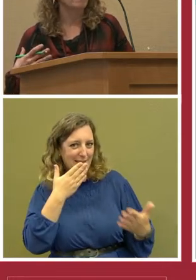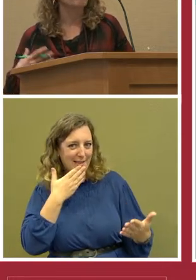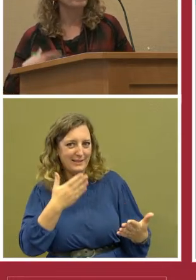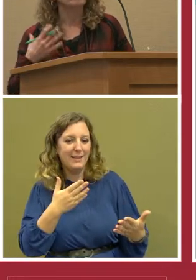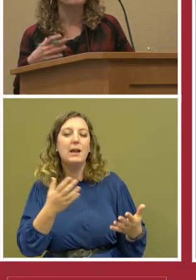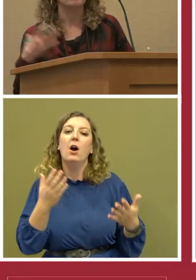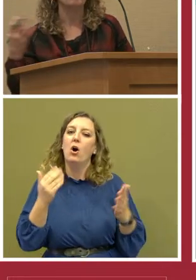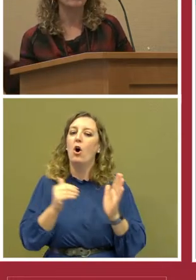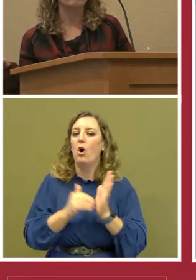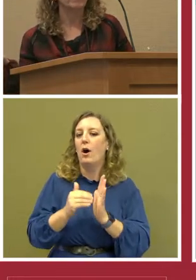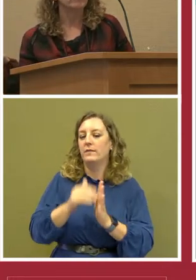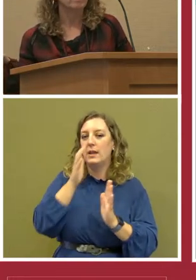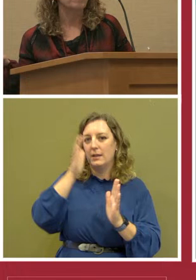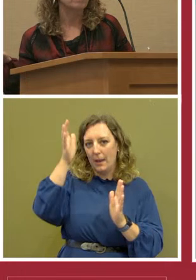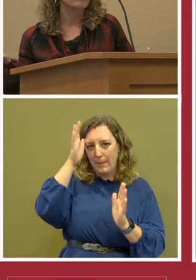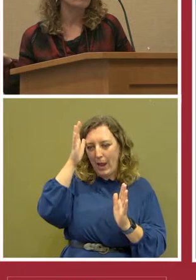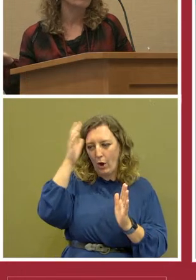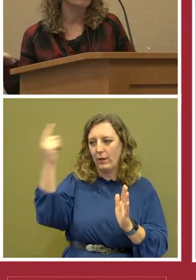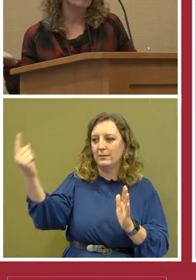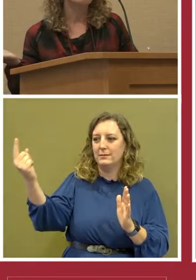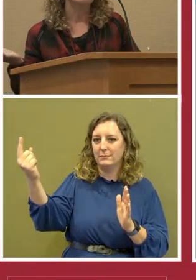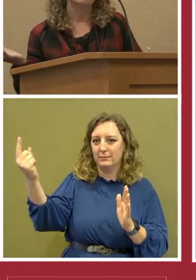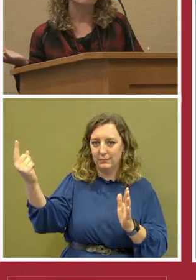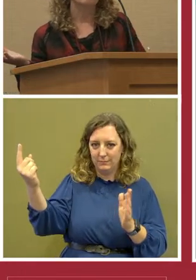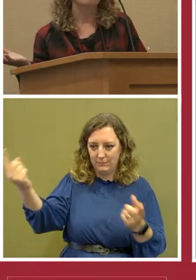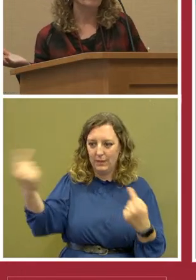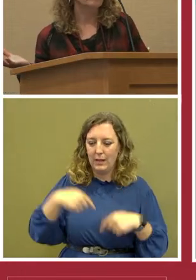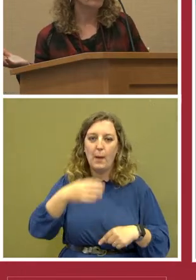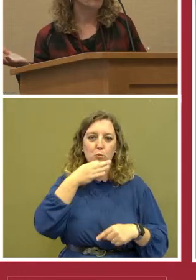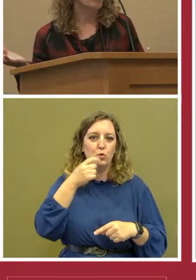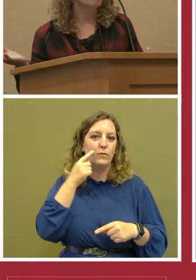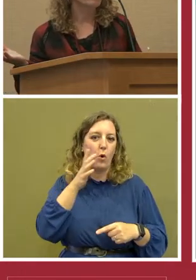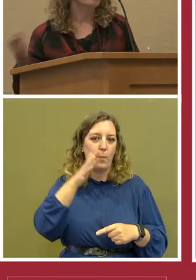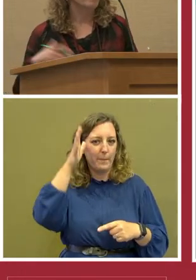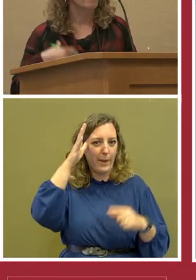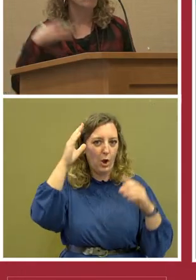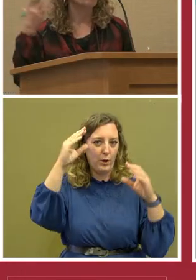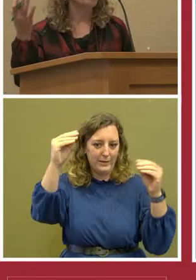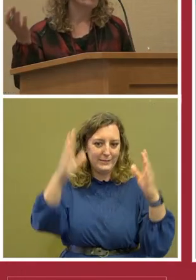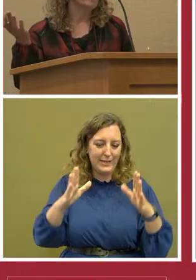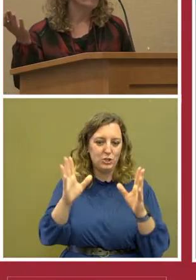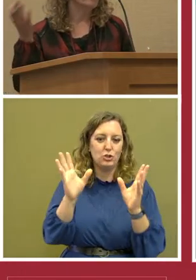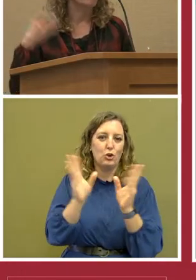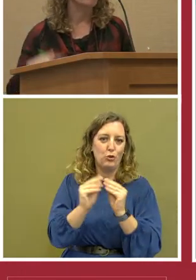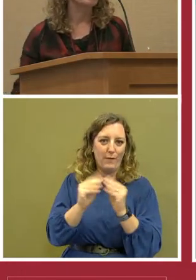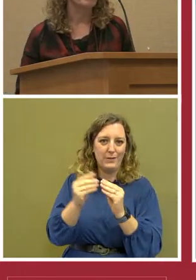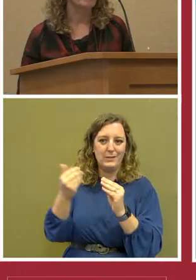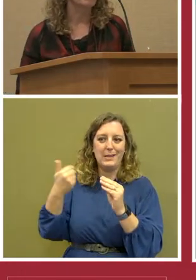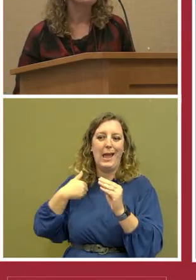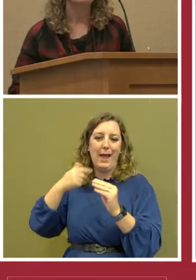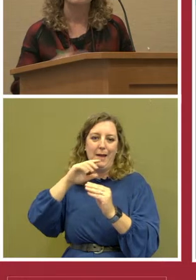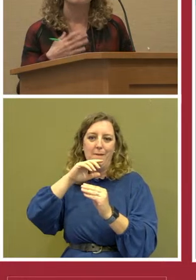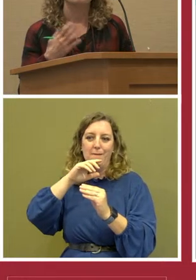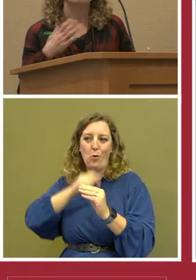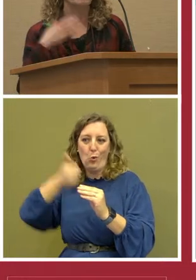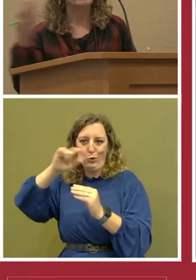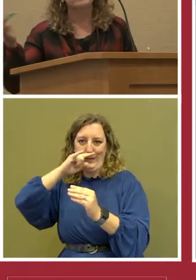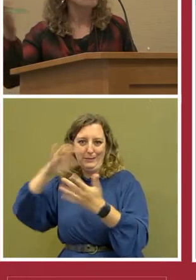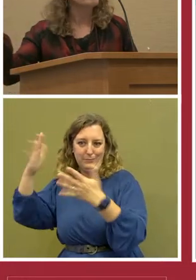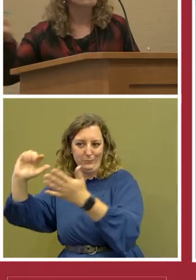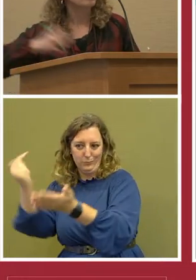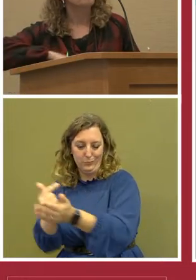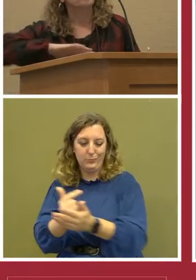times I will have parents coming in soon for parent-teacher conferences that have older kids, and they always say,